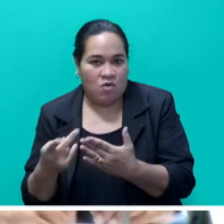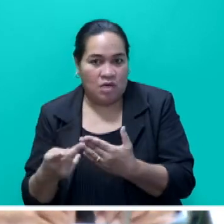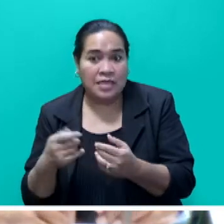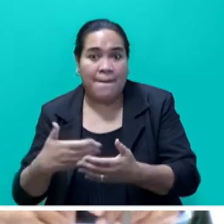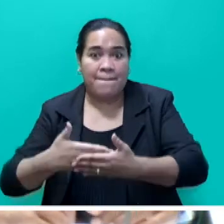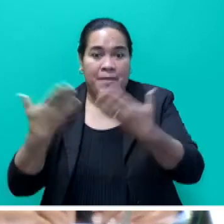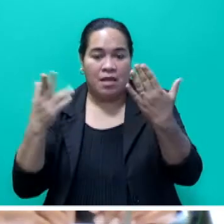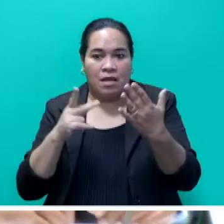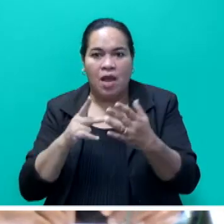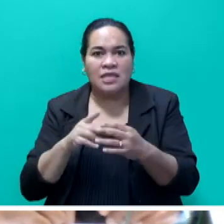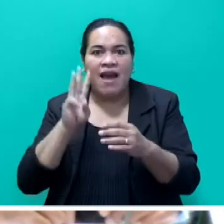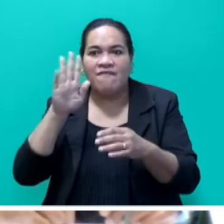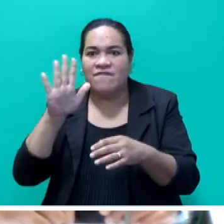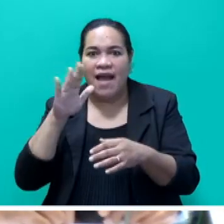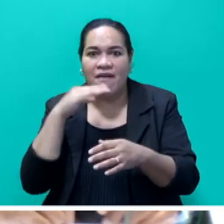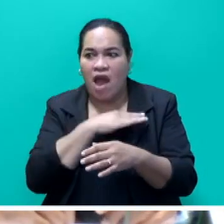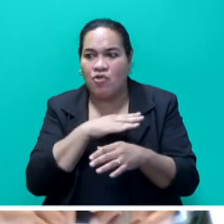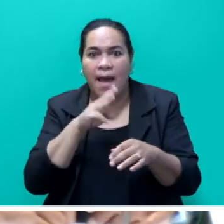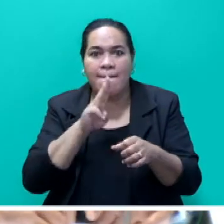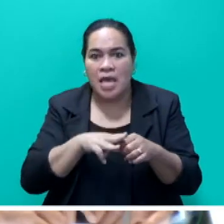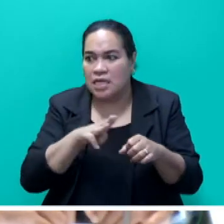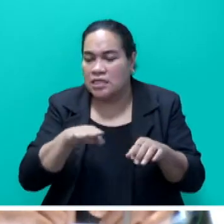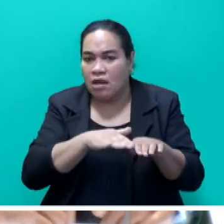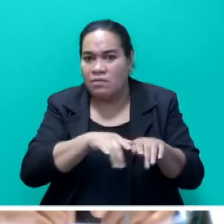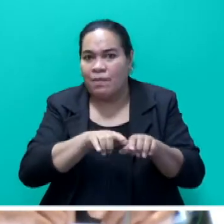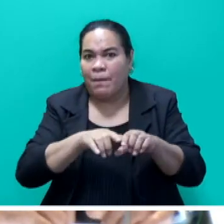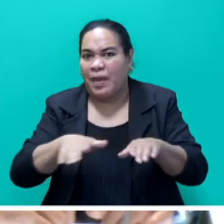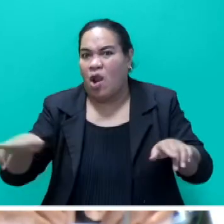project, 500 meters. So the Nananu one,